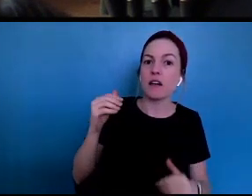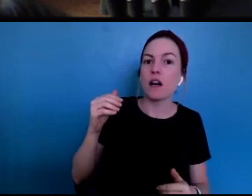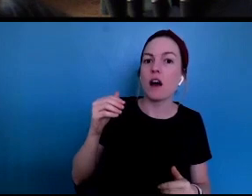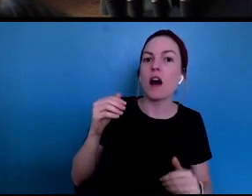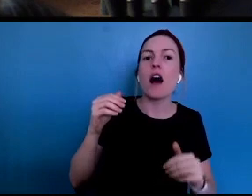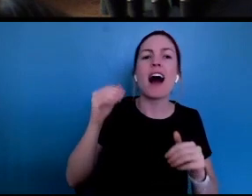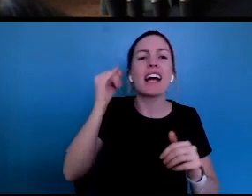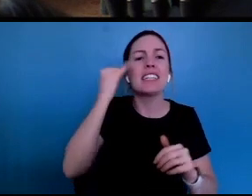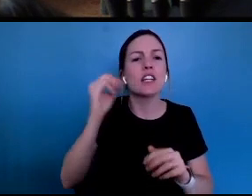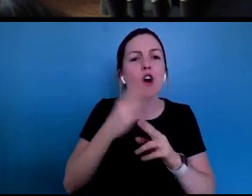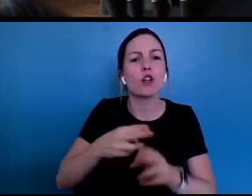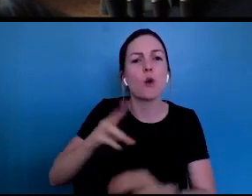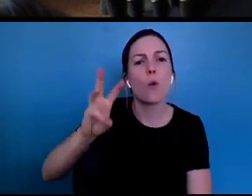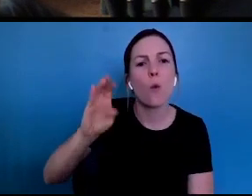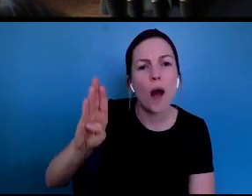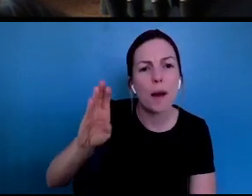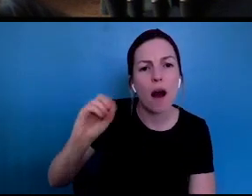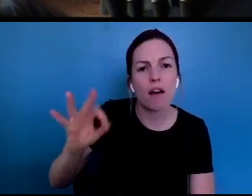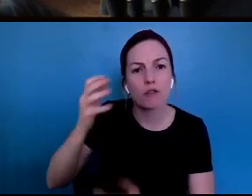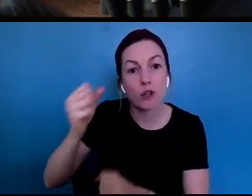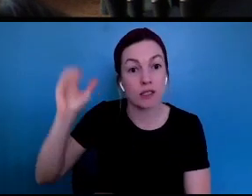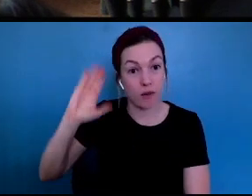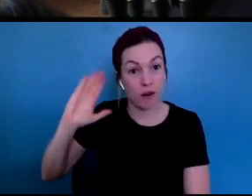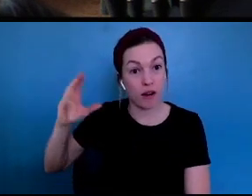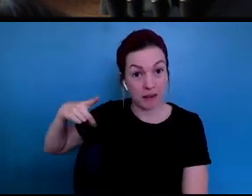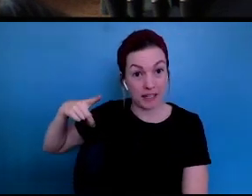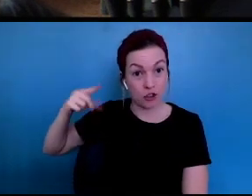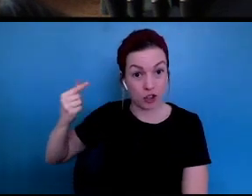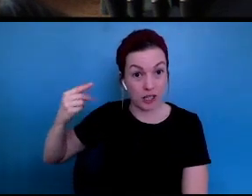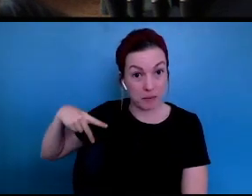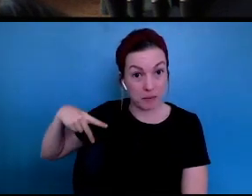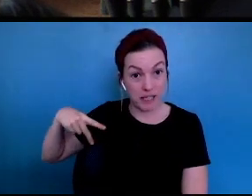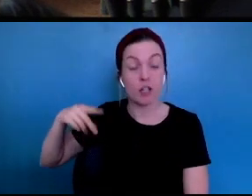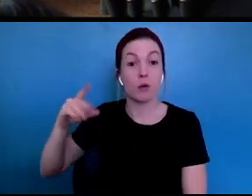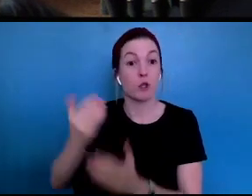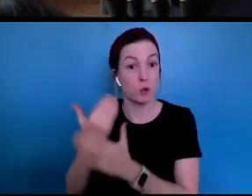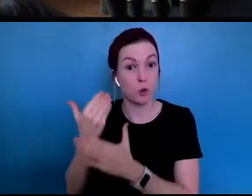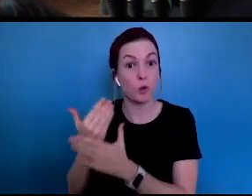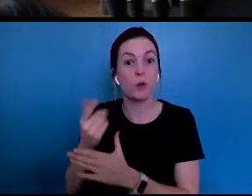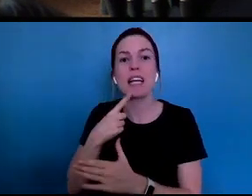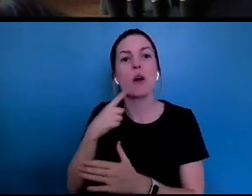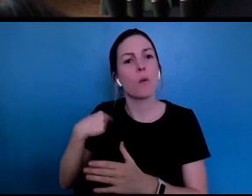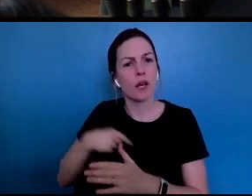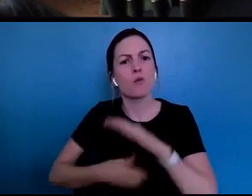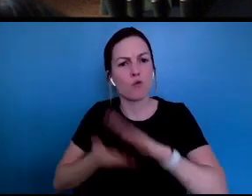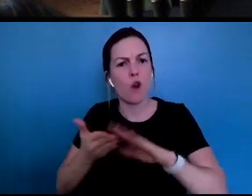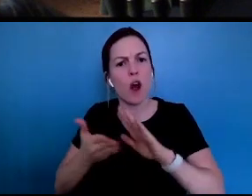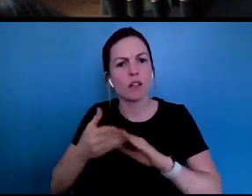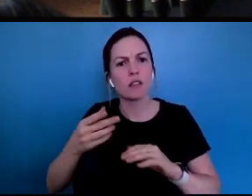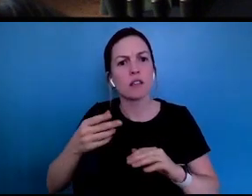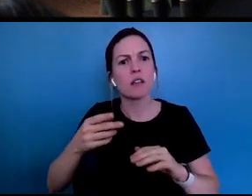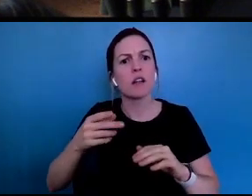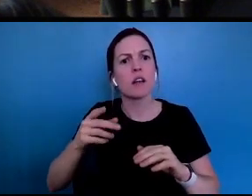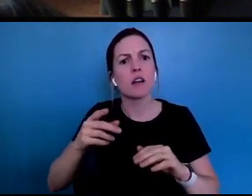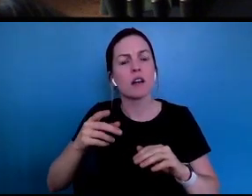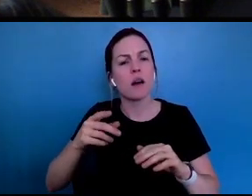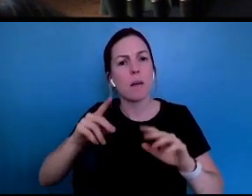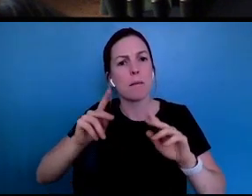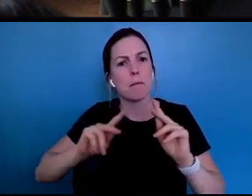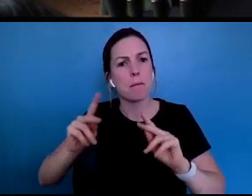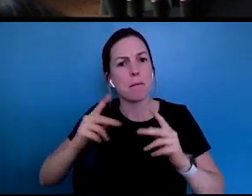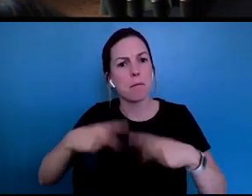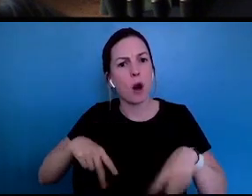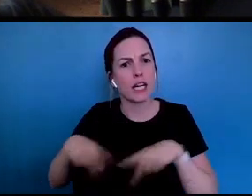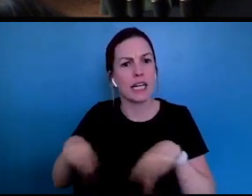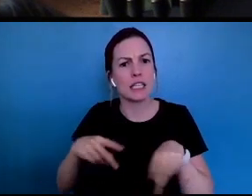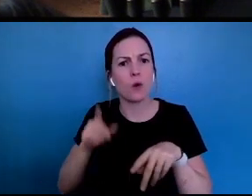back when PGP was new, right? The idea is that we run those parties where people verify each other's pretty good privacy keys and